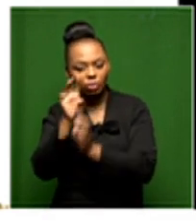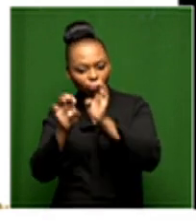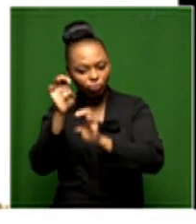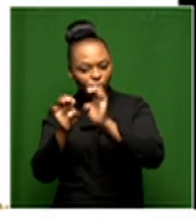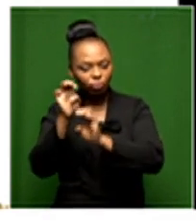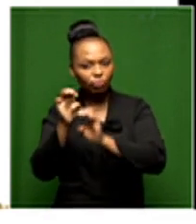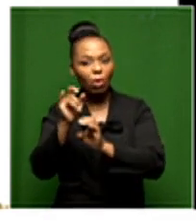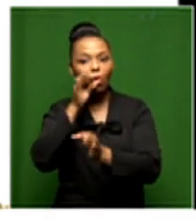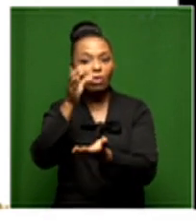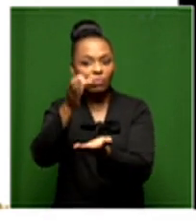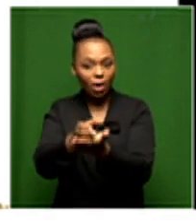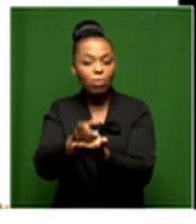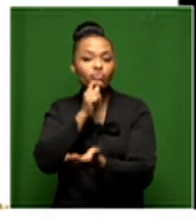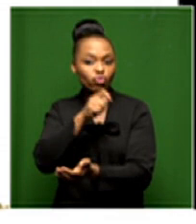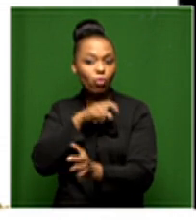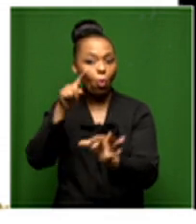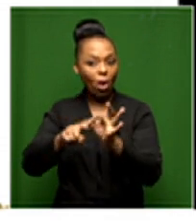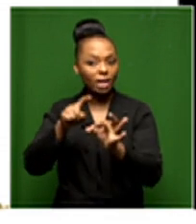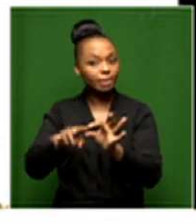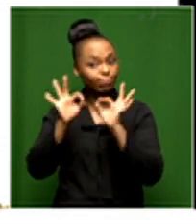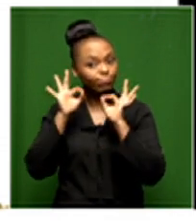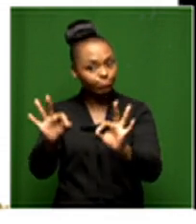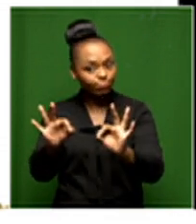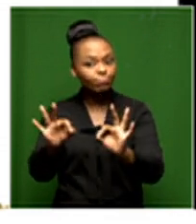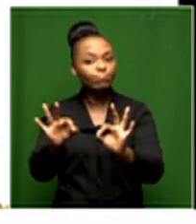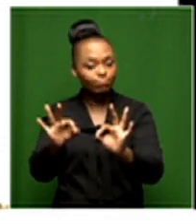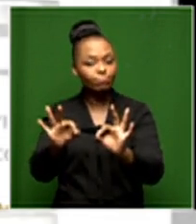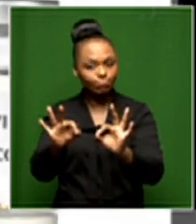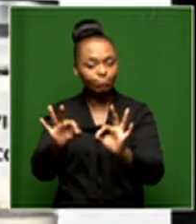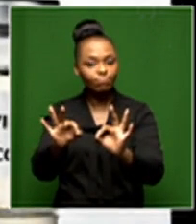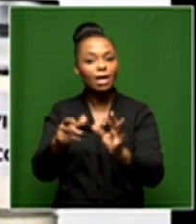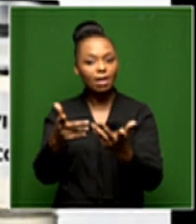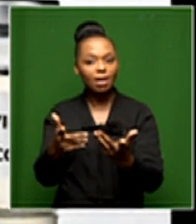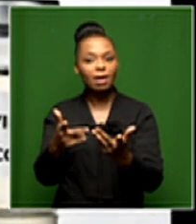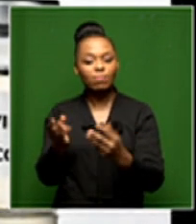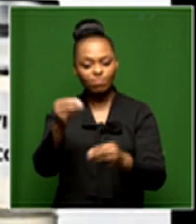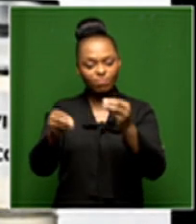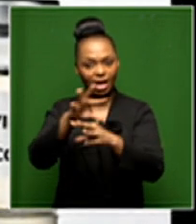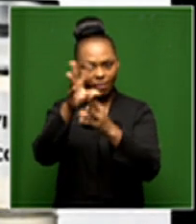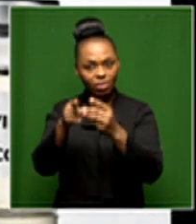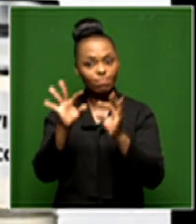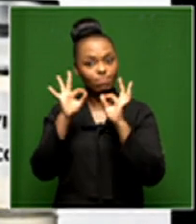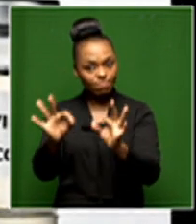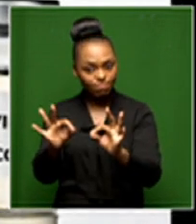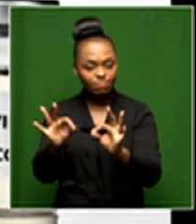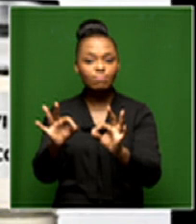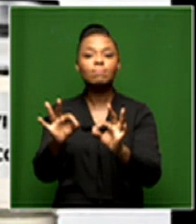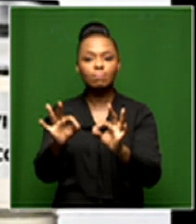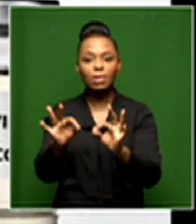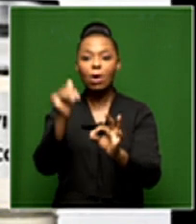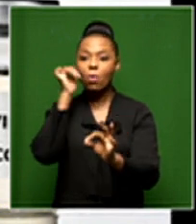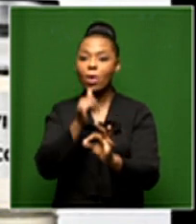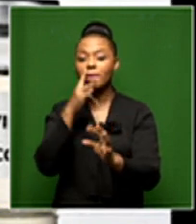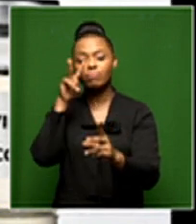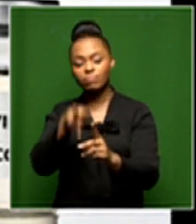to confirm the quality of the product, that the cold chain has been maintained, etc. And once they are happy that